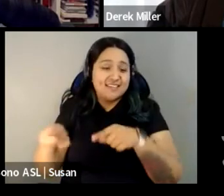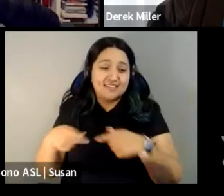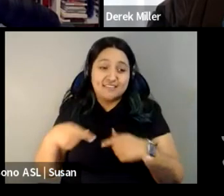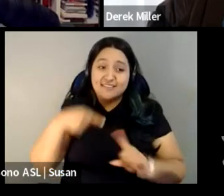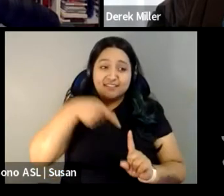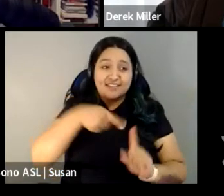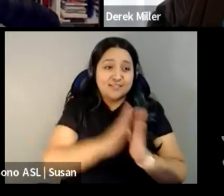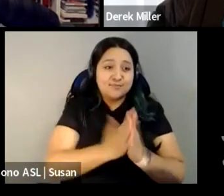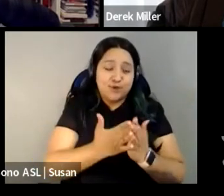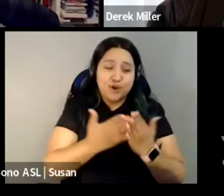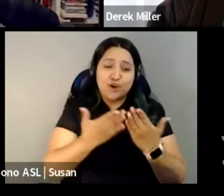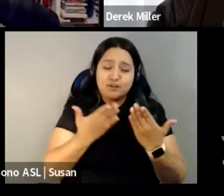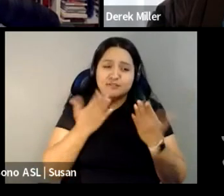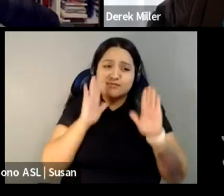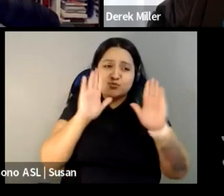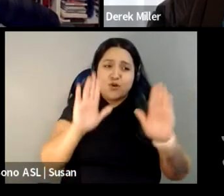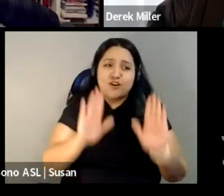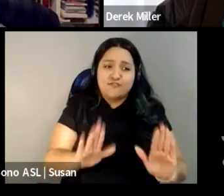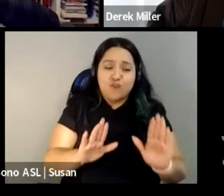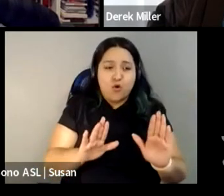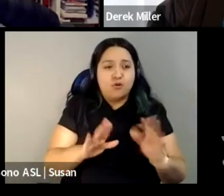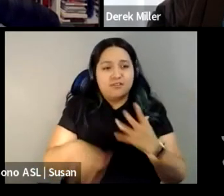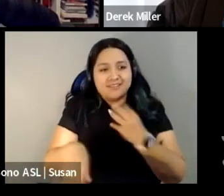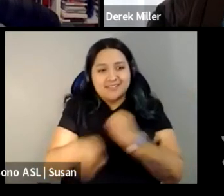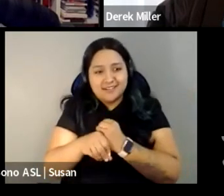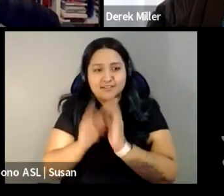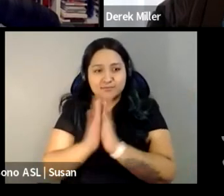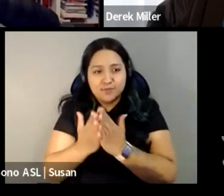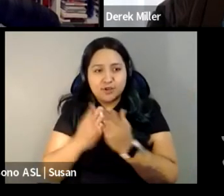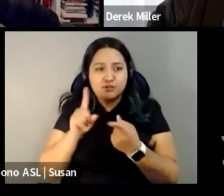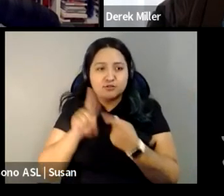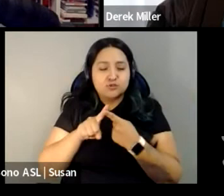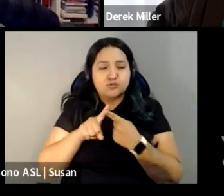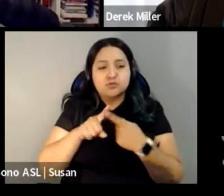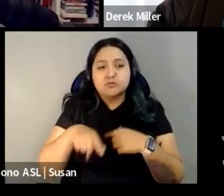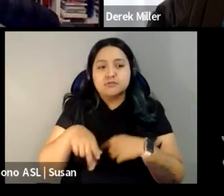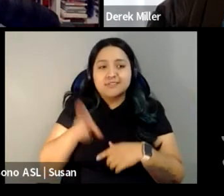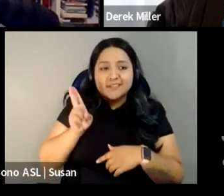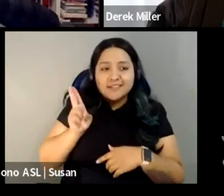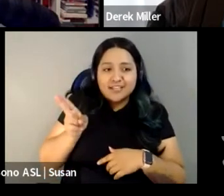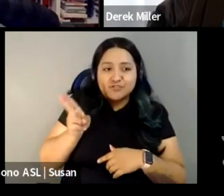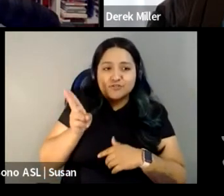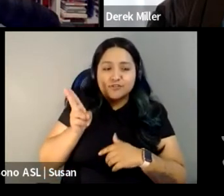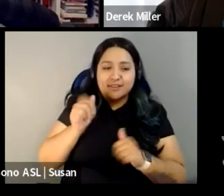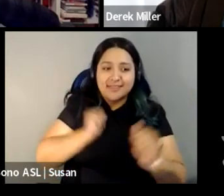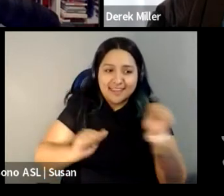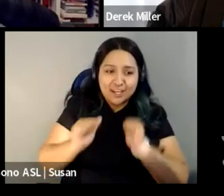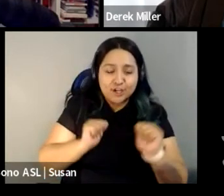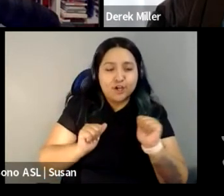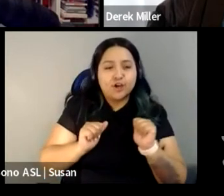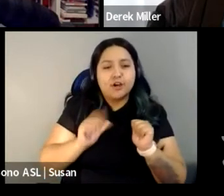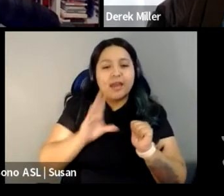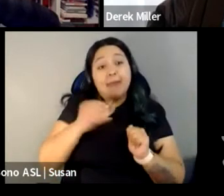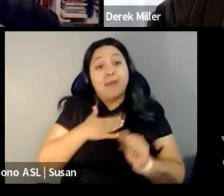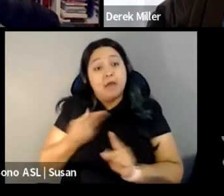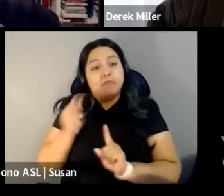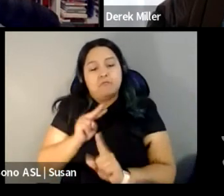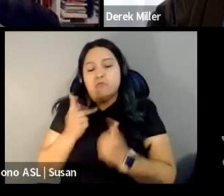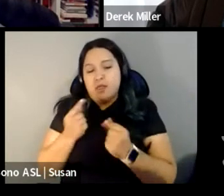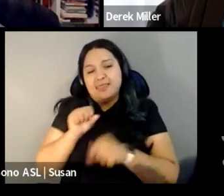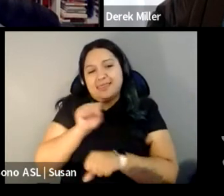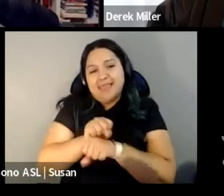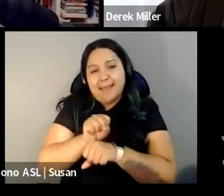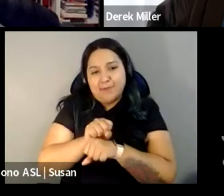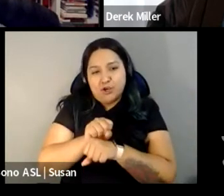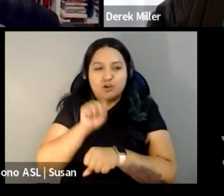to the historiography of theater, business, and for my concerns, labor and labor practices. So